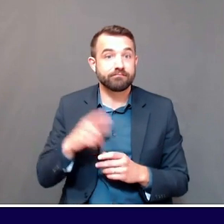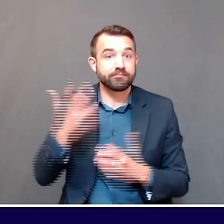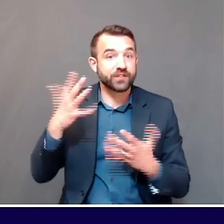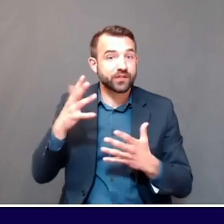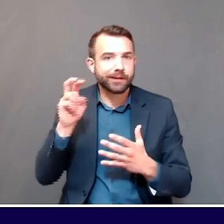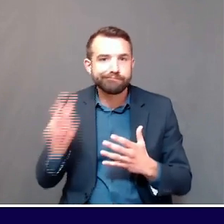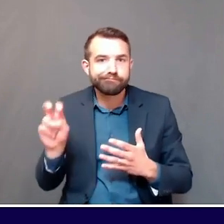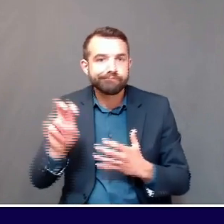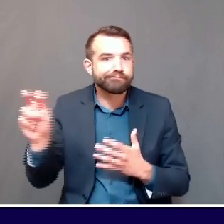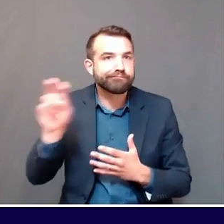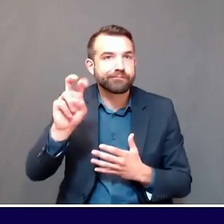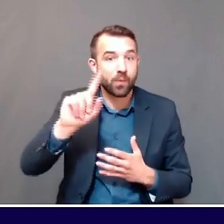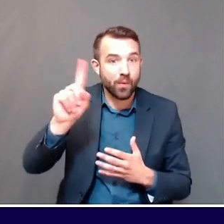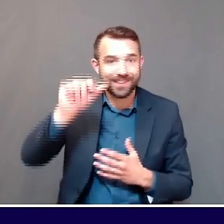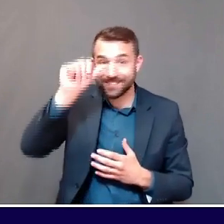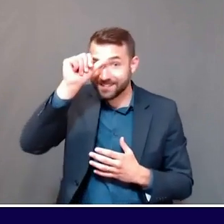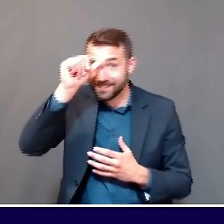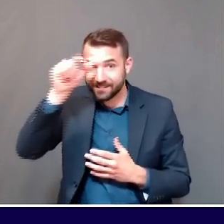India, which she loved.